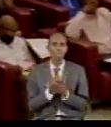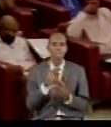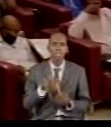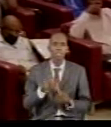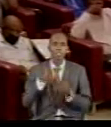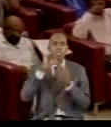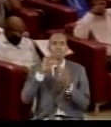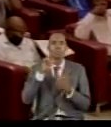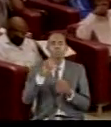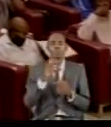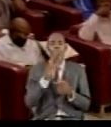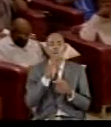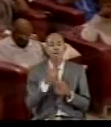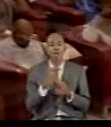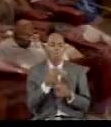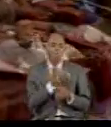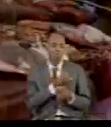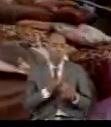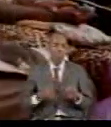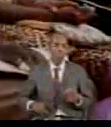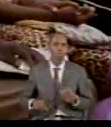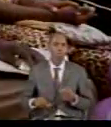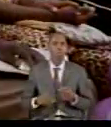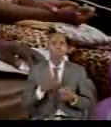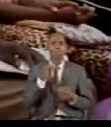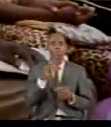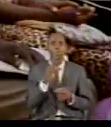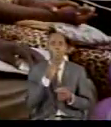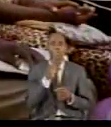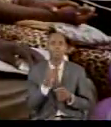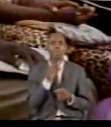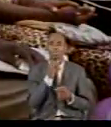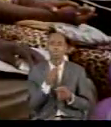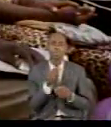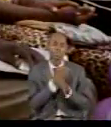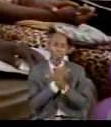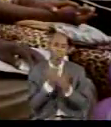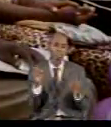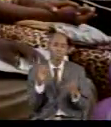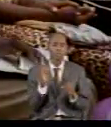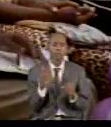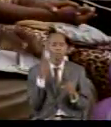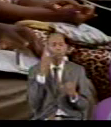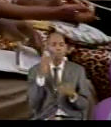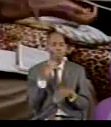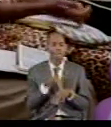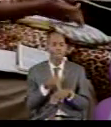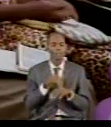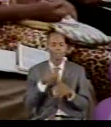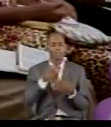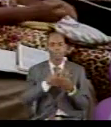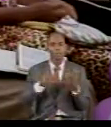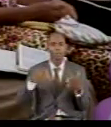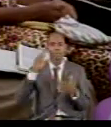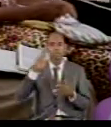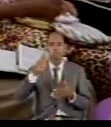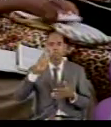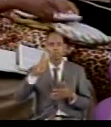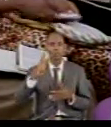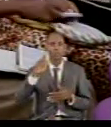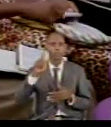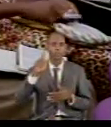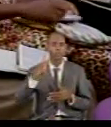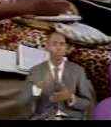with the circumcision of Moses, you are not saved. Look at verse 24. In verse 24,